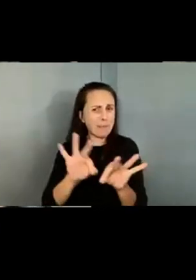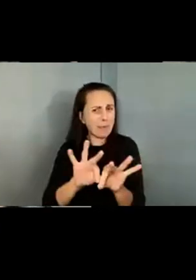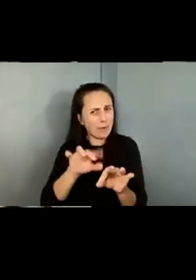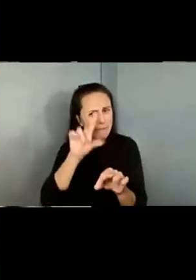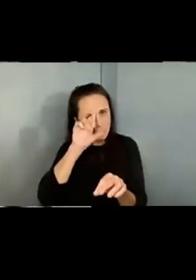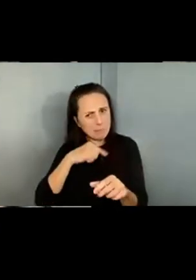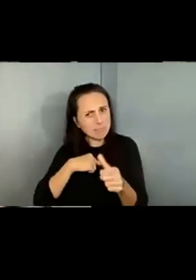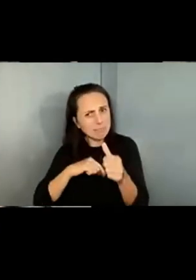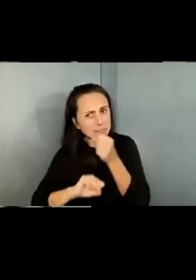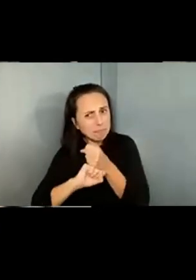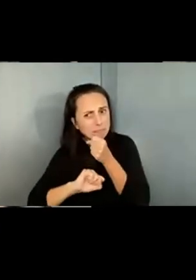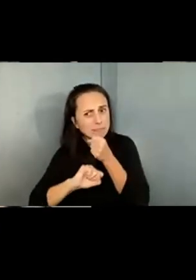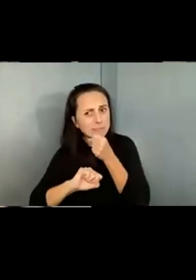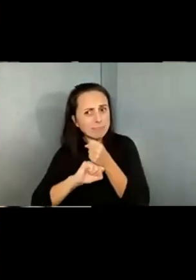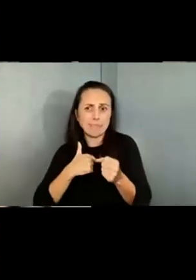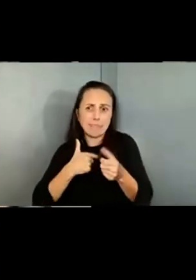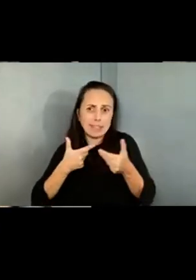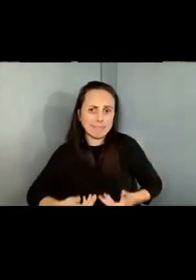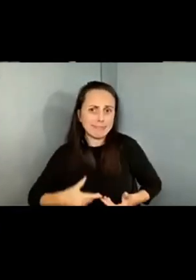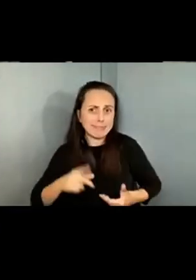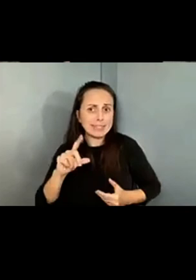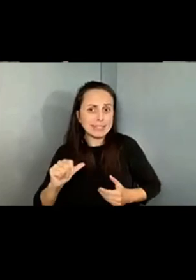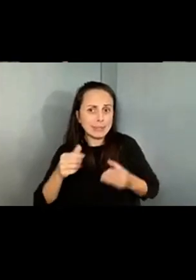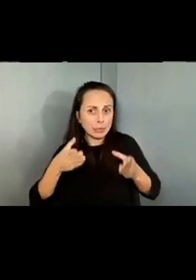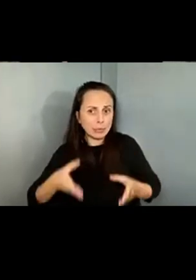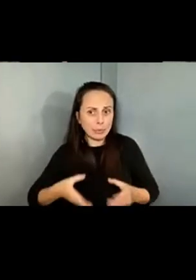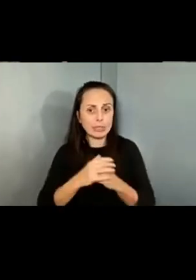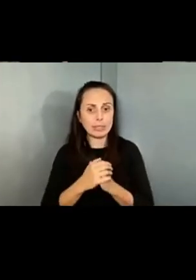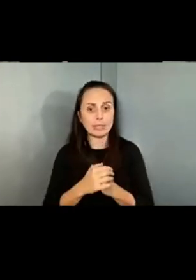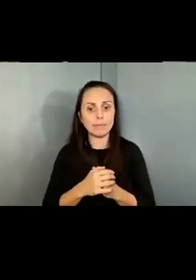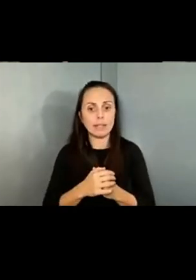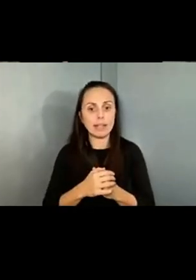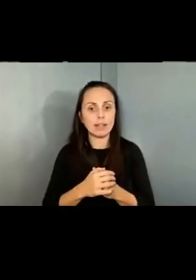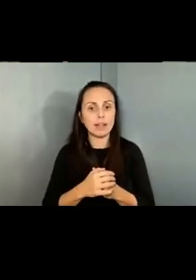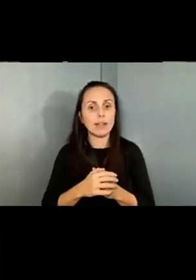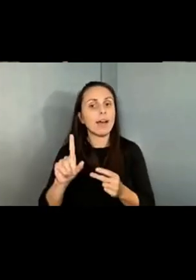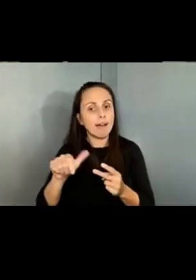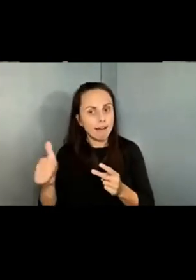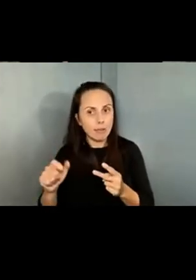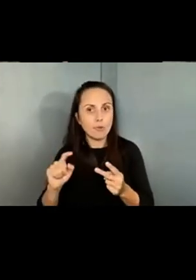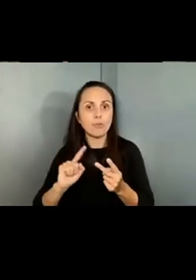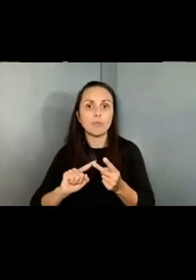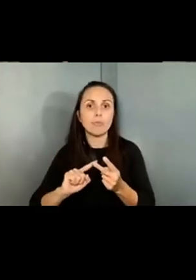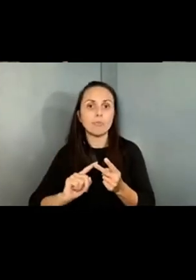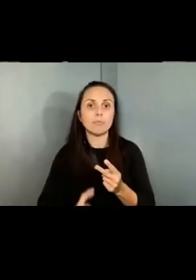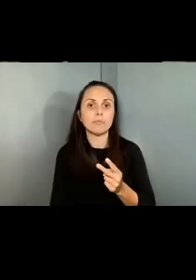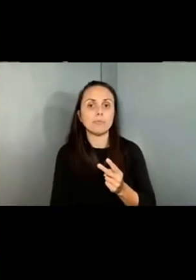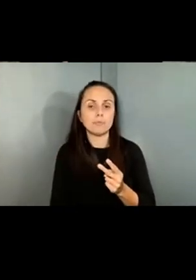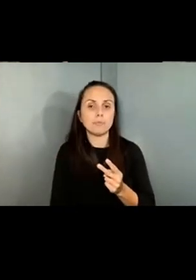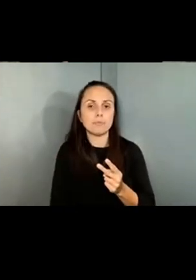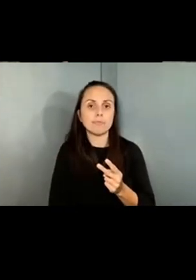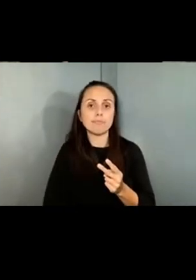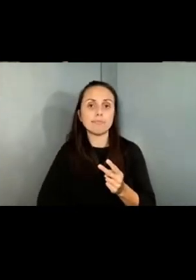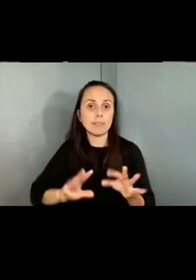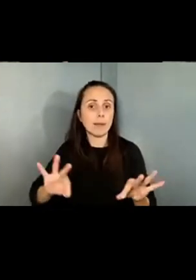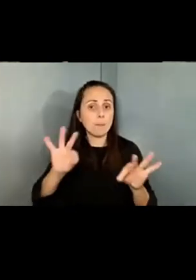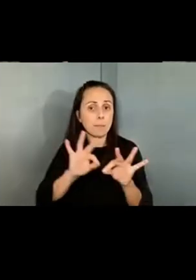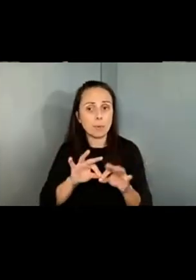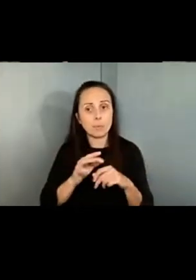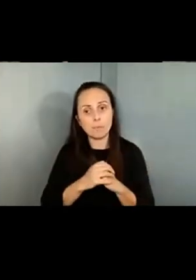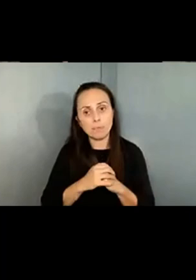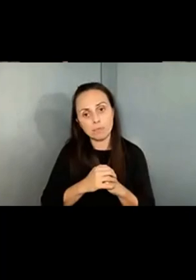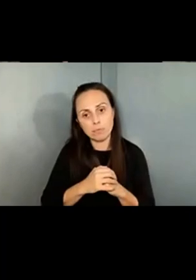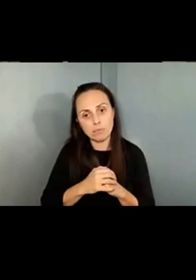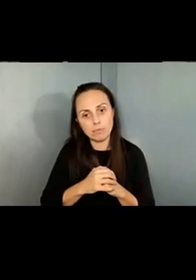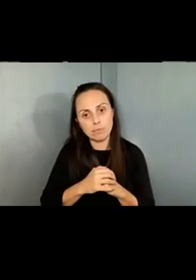key for me in my journey as a disabled person. I think another thing that